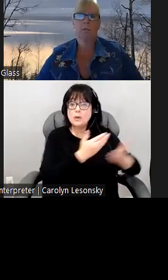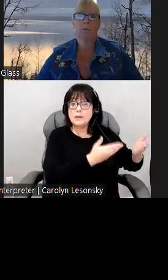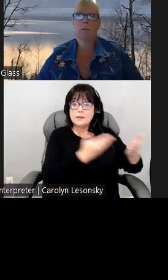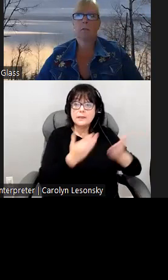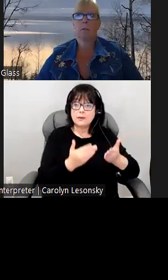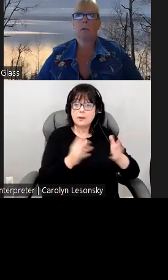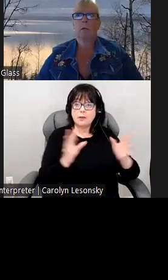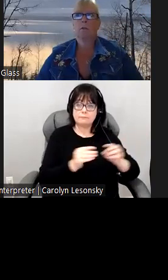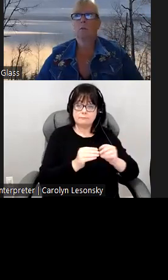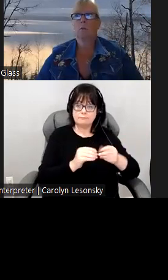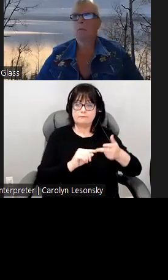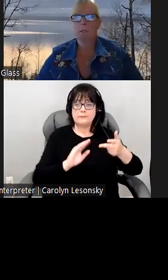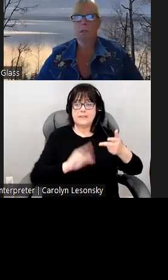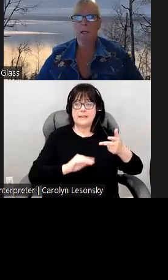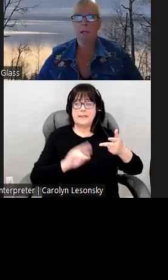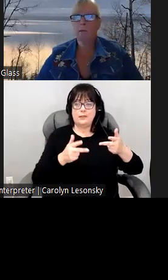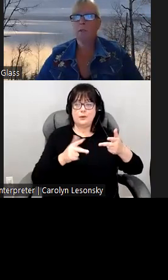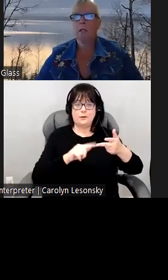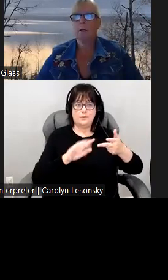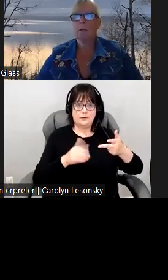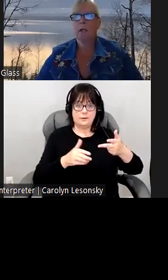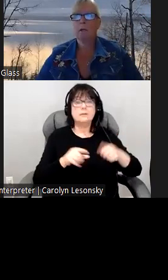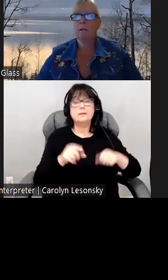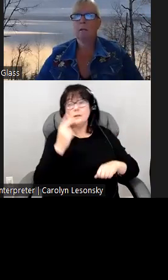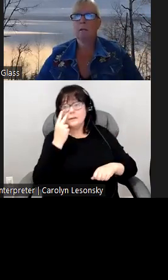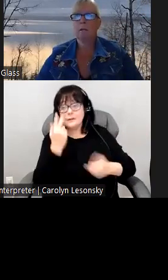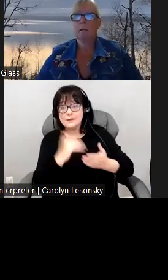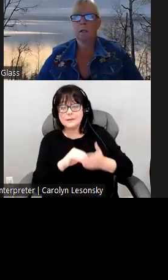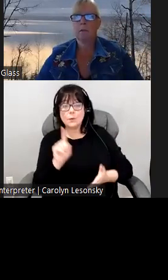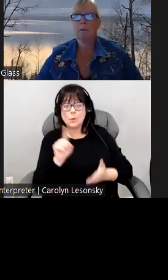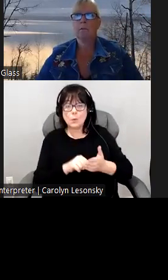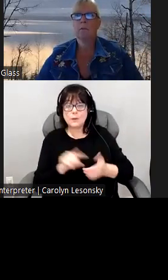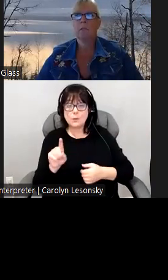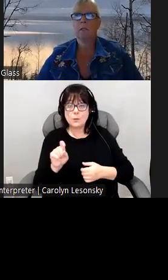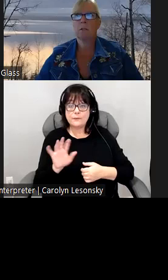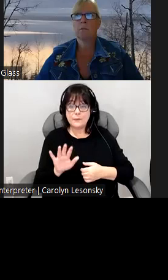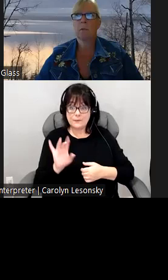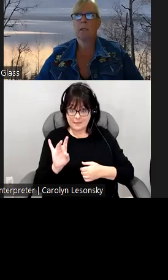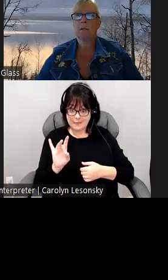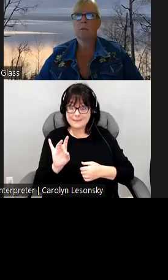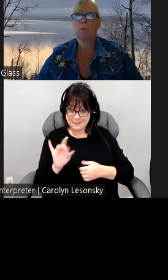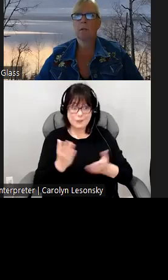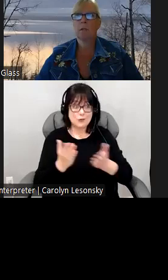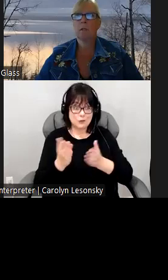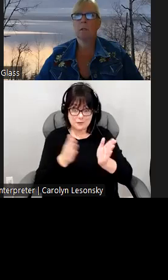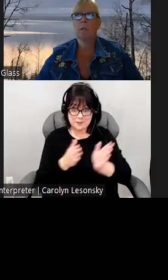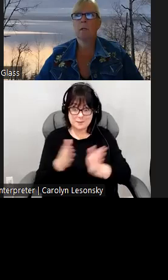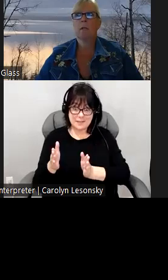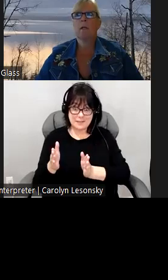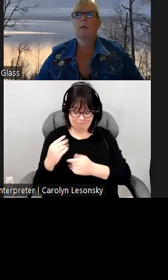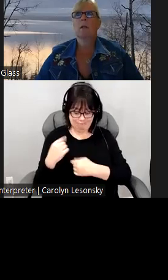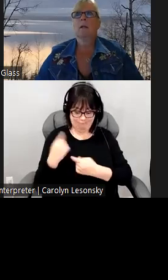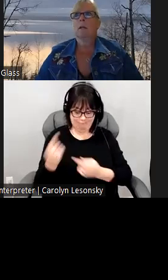carryovers. So here's that 1158 number again, 1,158 service plans so far this year.